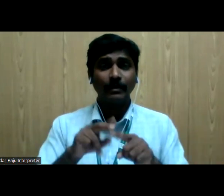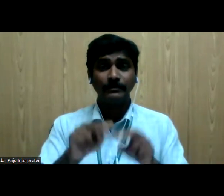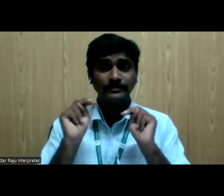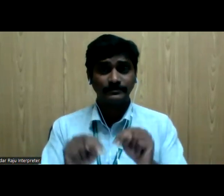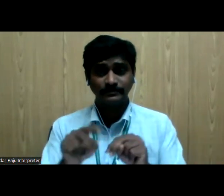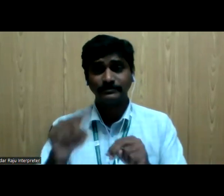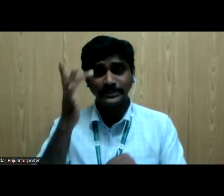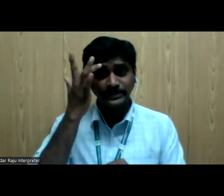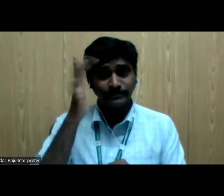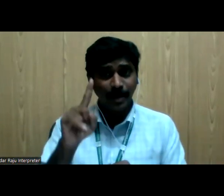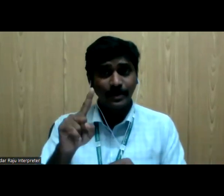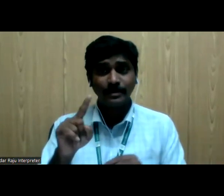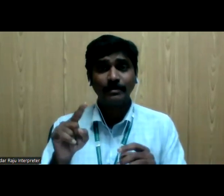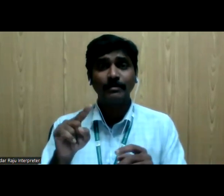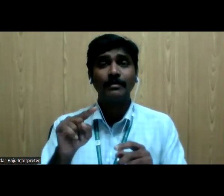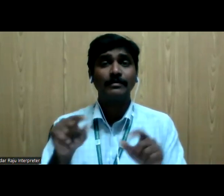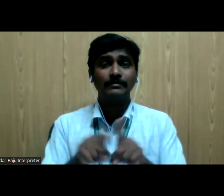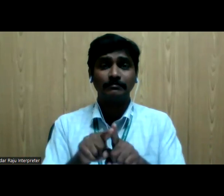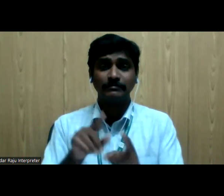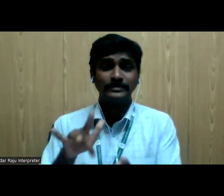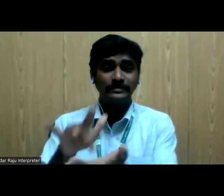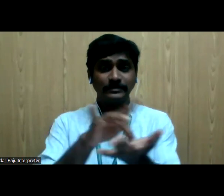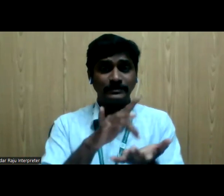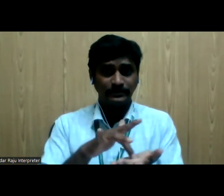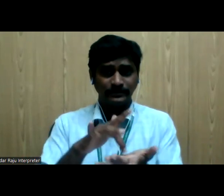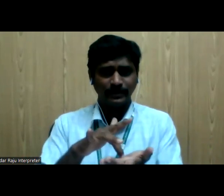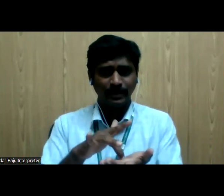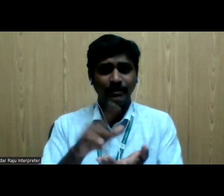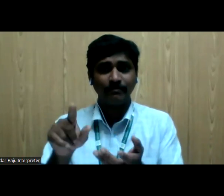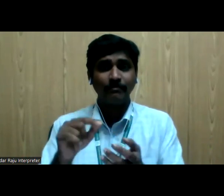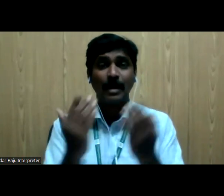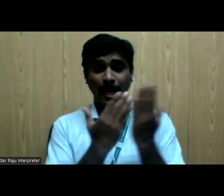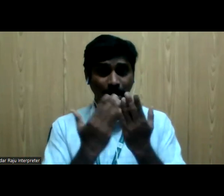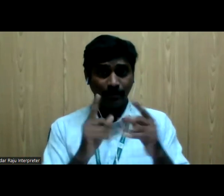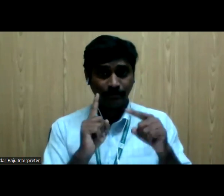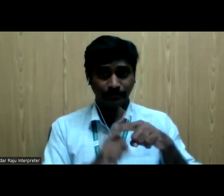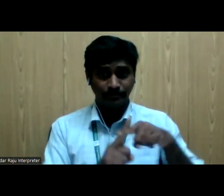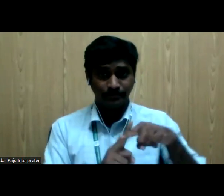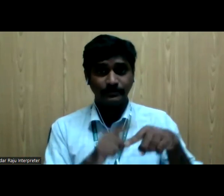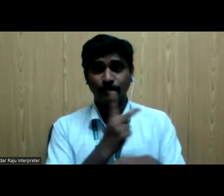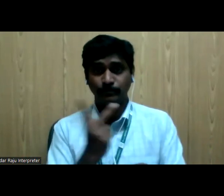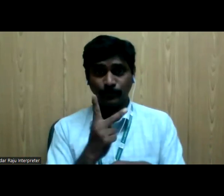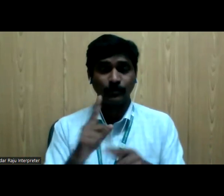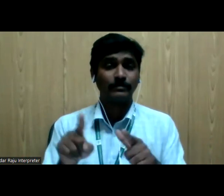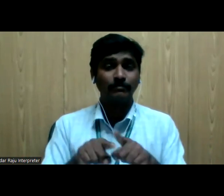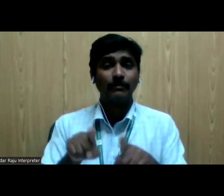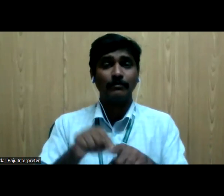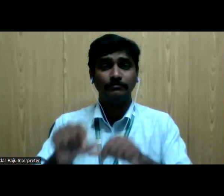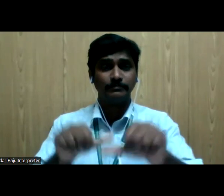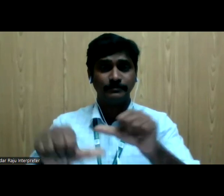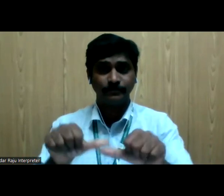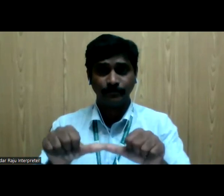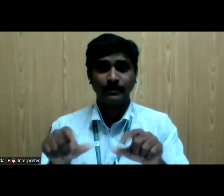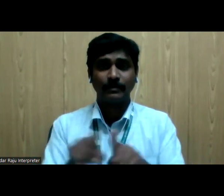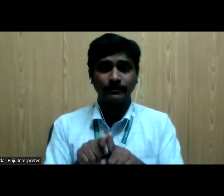SMART is implemented by establishing a network of centers and academies, both directly and through other partner implementing agencies.